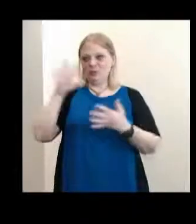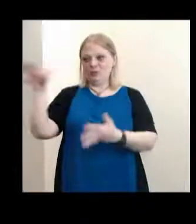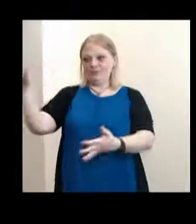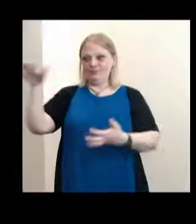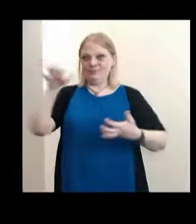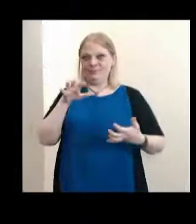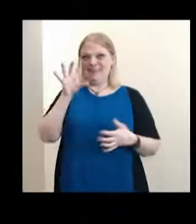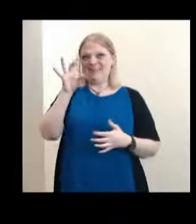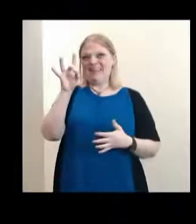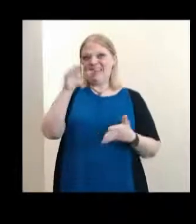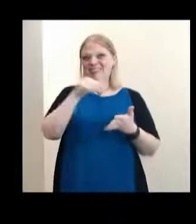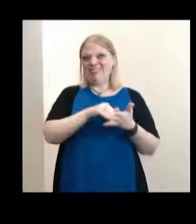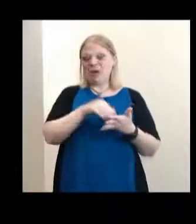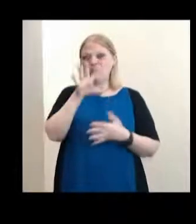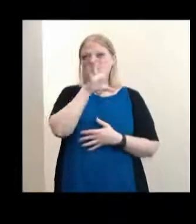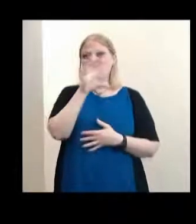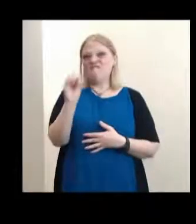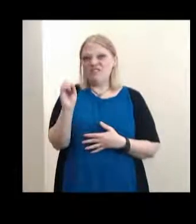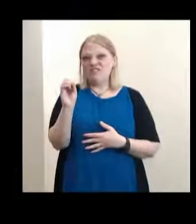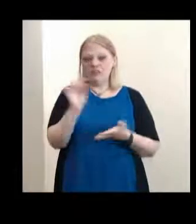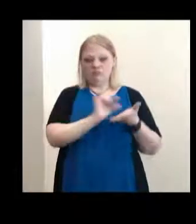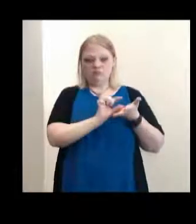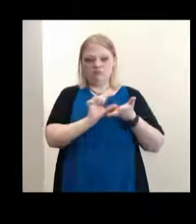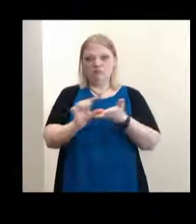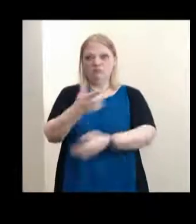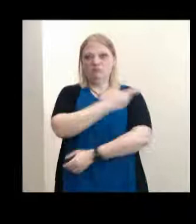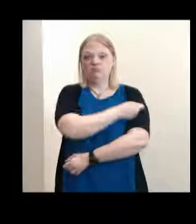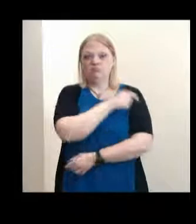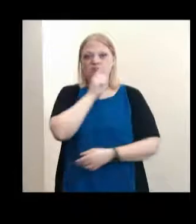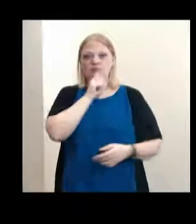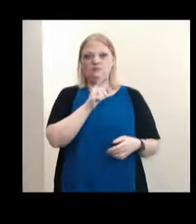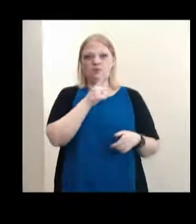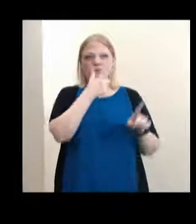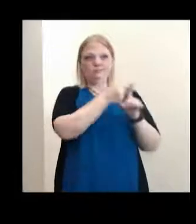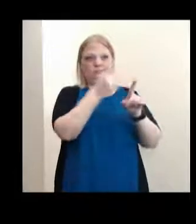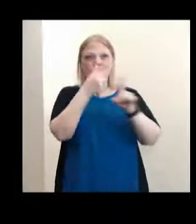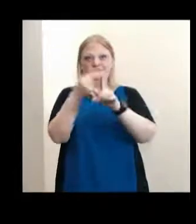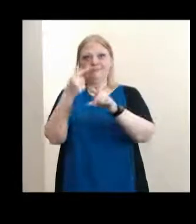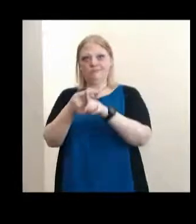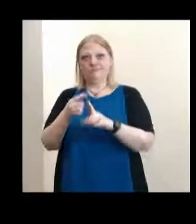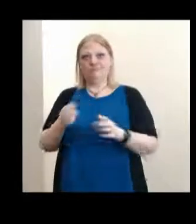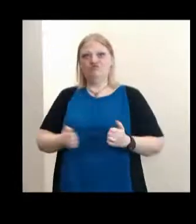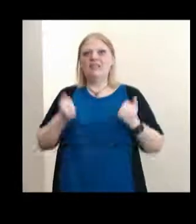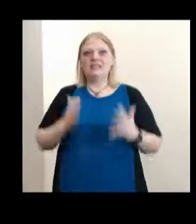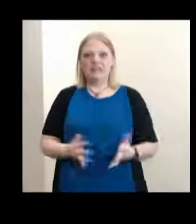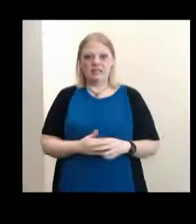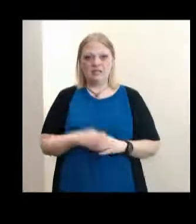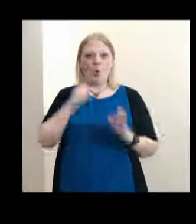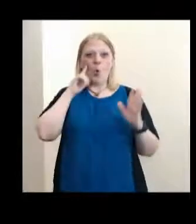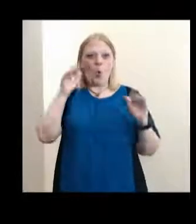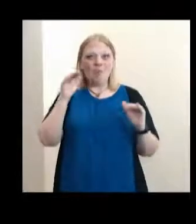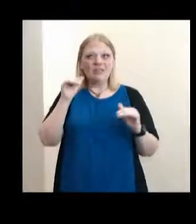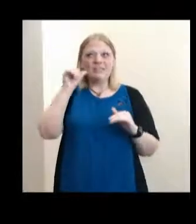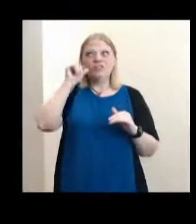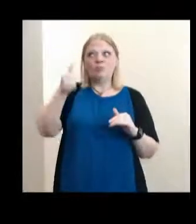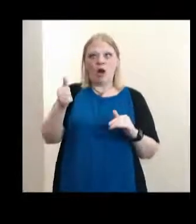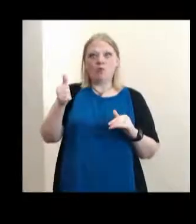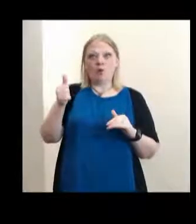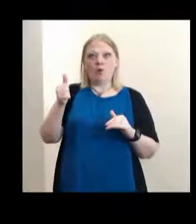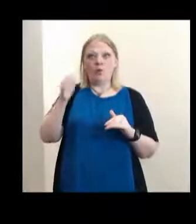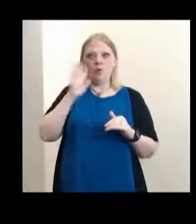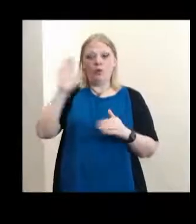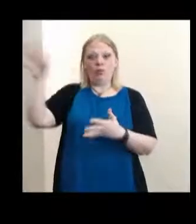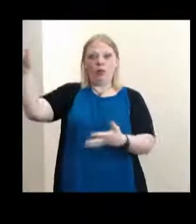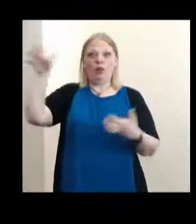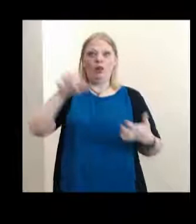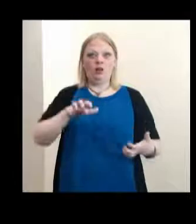receiving 8,050 doses to vaccinate Erie County residents. Hopefully tomorrow we'll receive that shipment. And